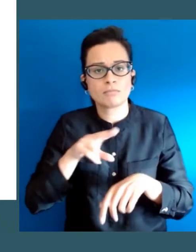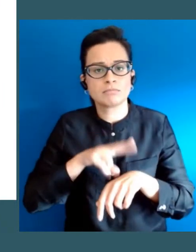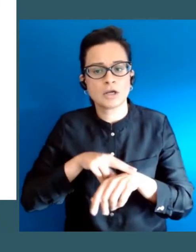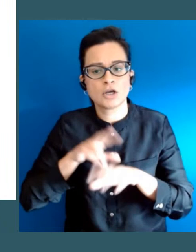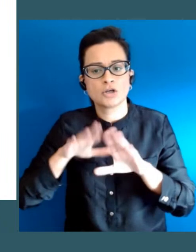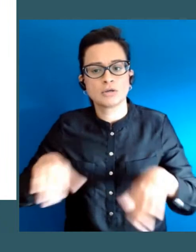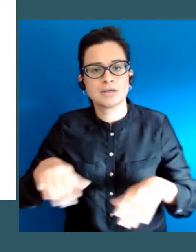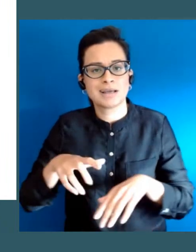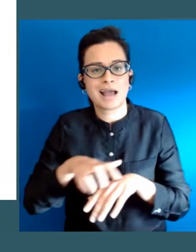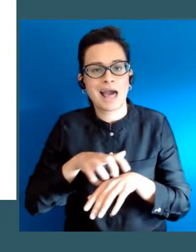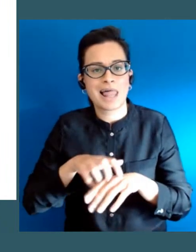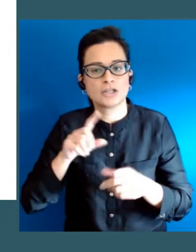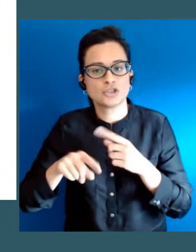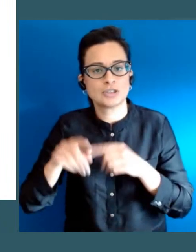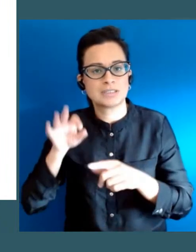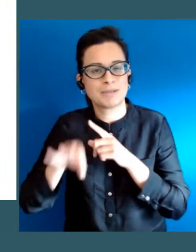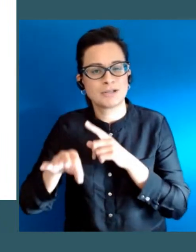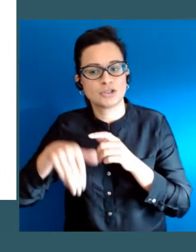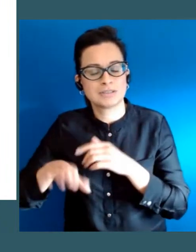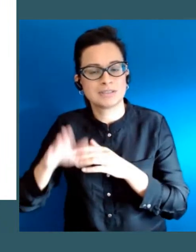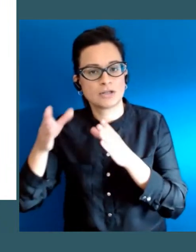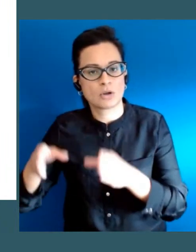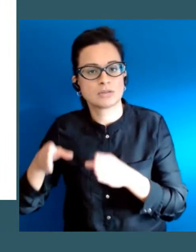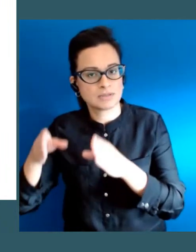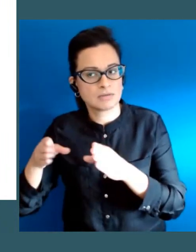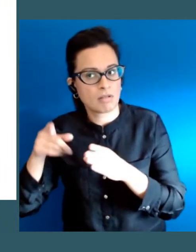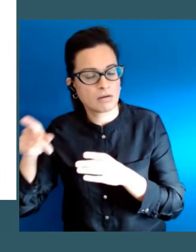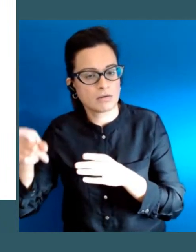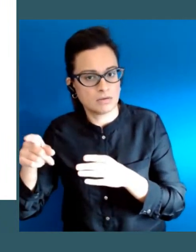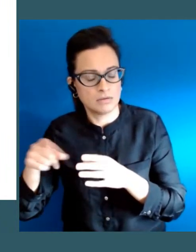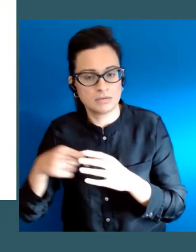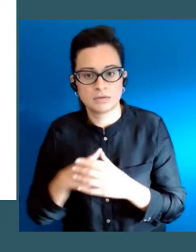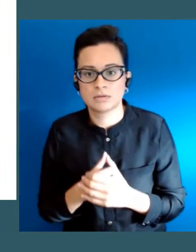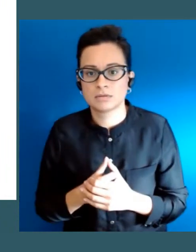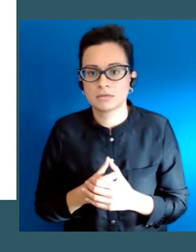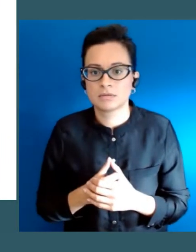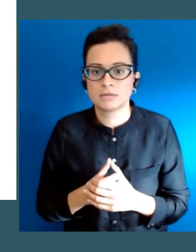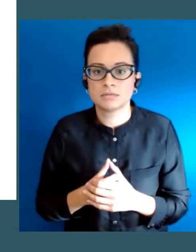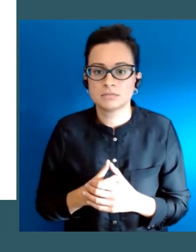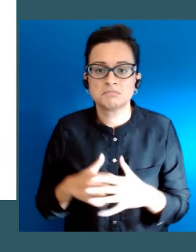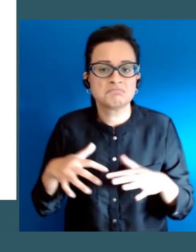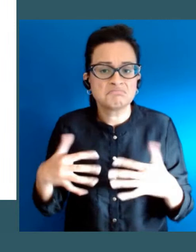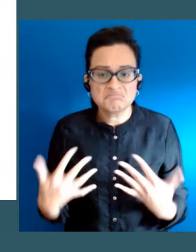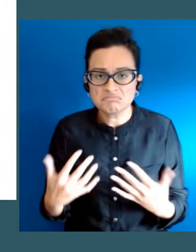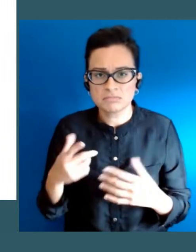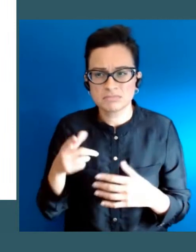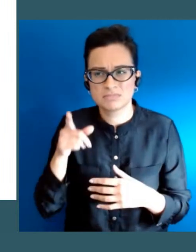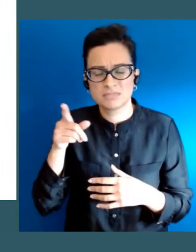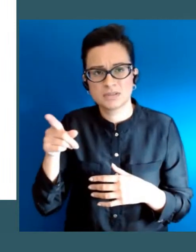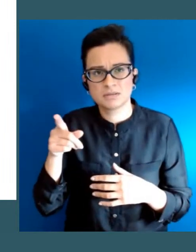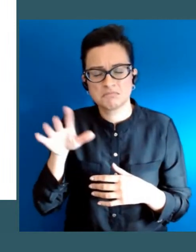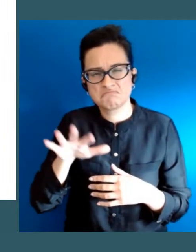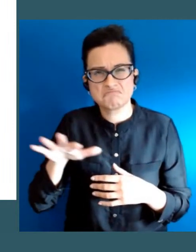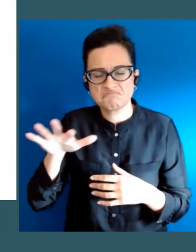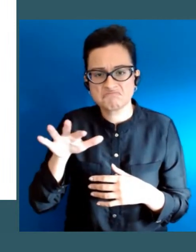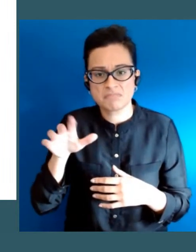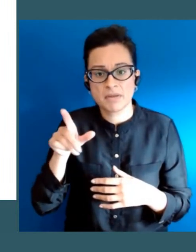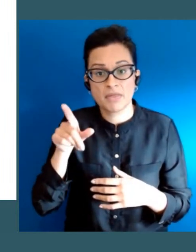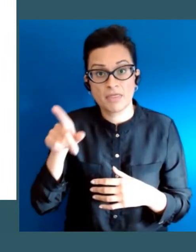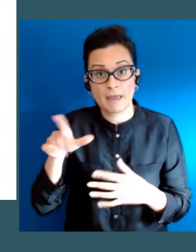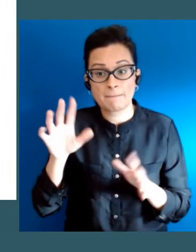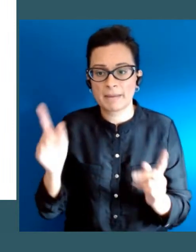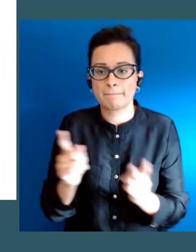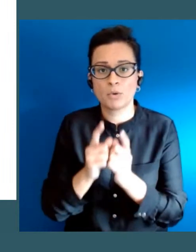in a hospital. And so despite high levels, so they would have actually been seen by a paediatric